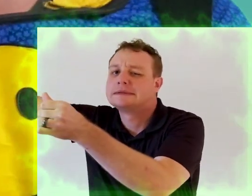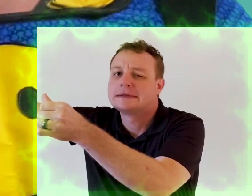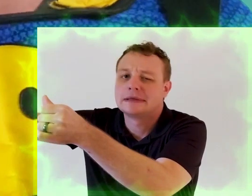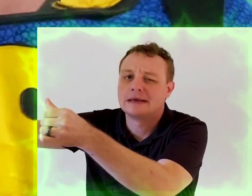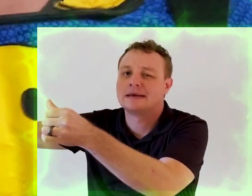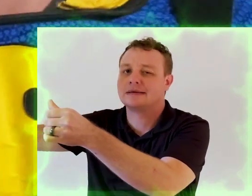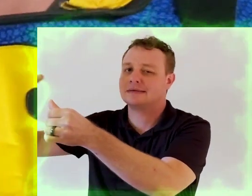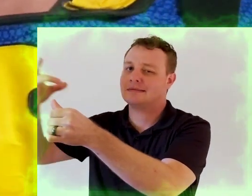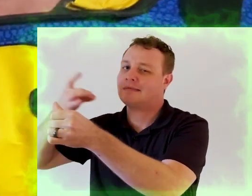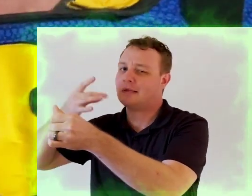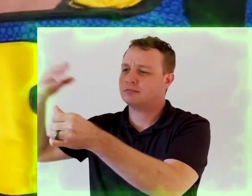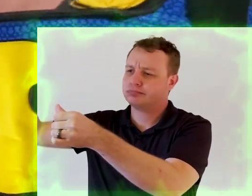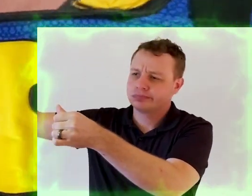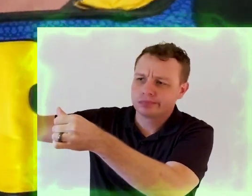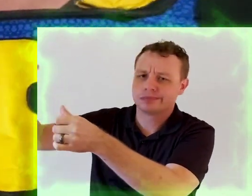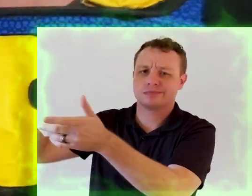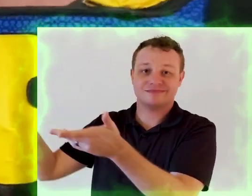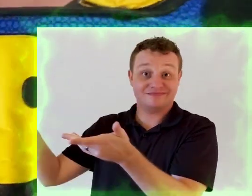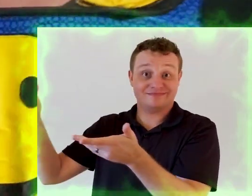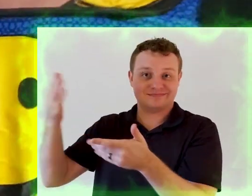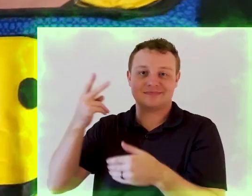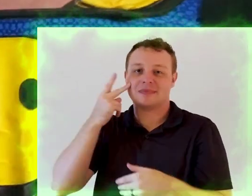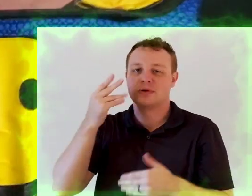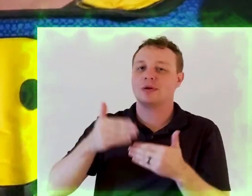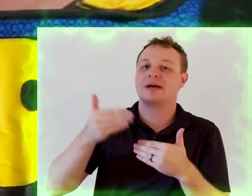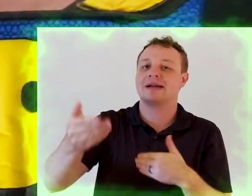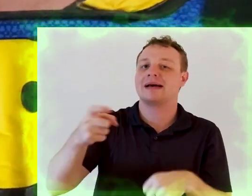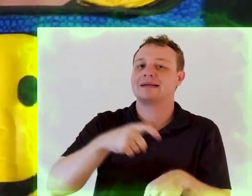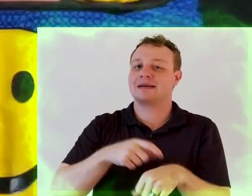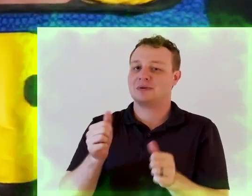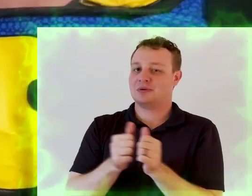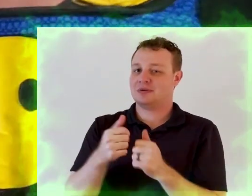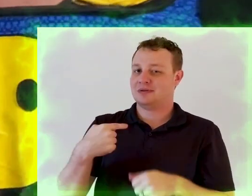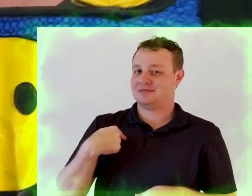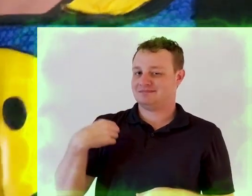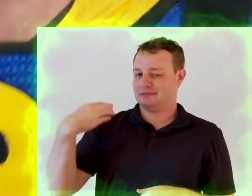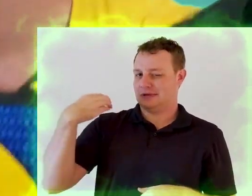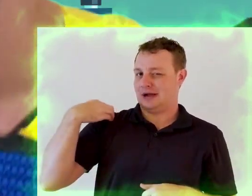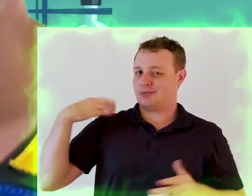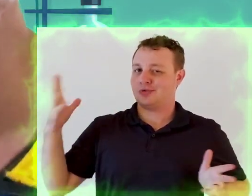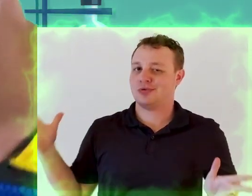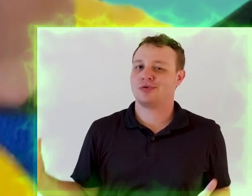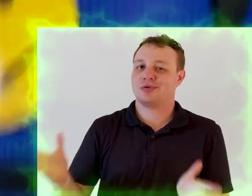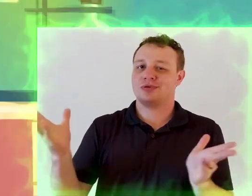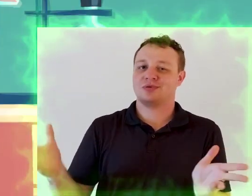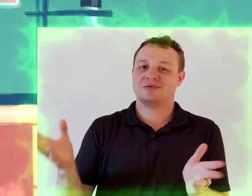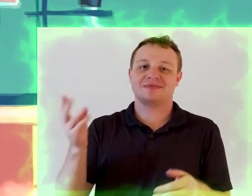see you next time in the next episode of Science with Captain Encouragement. See you later!